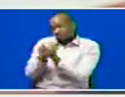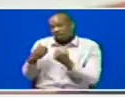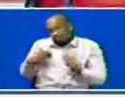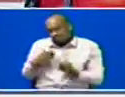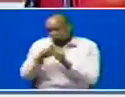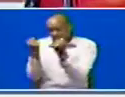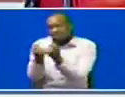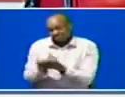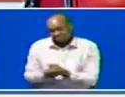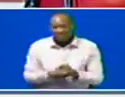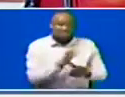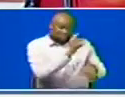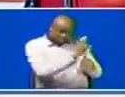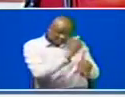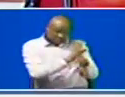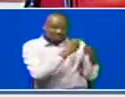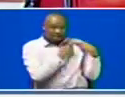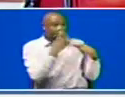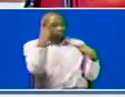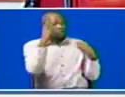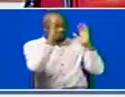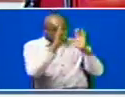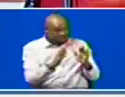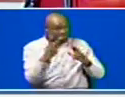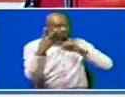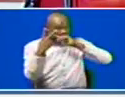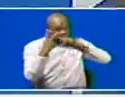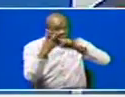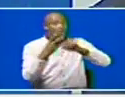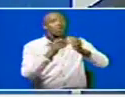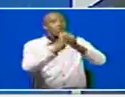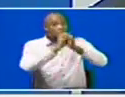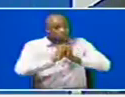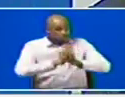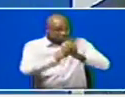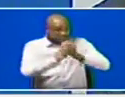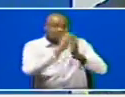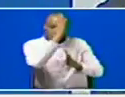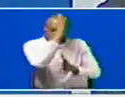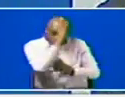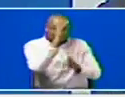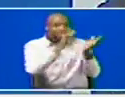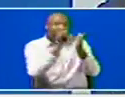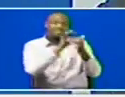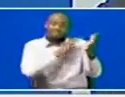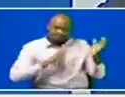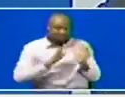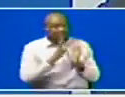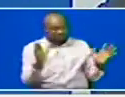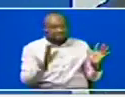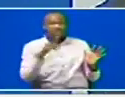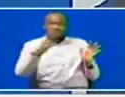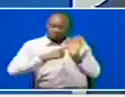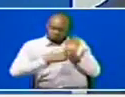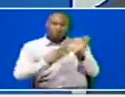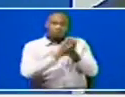the church comes down to two essential things. Mm-hmm. One, it is to worship God in Jesus Christ, mm-hmm. as he's been revealed